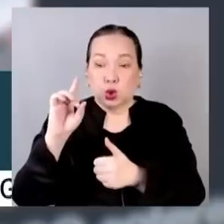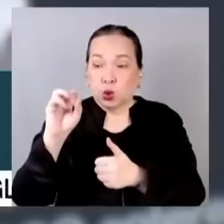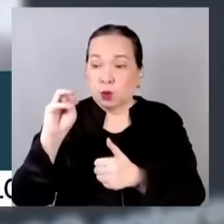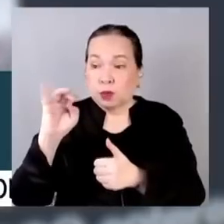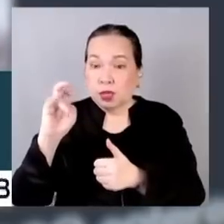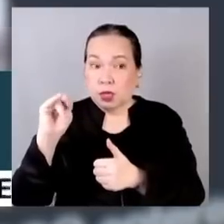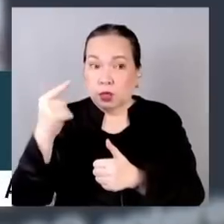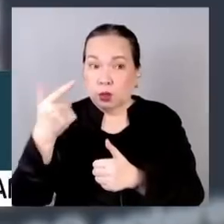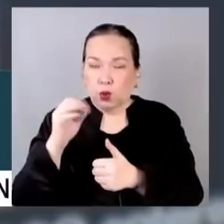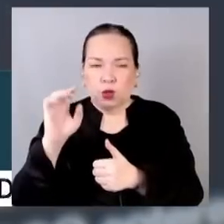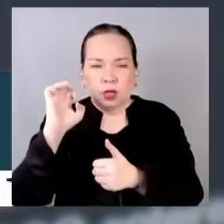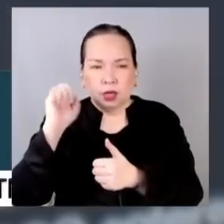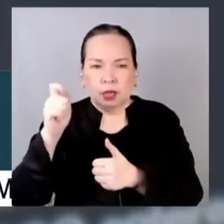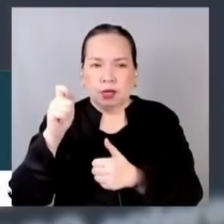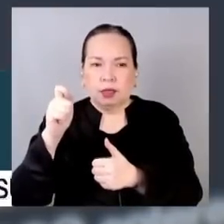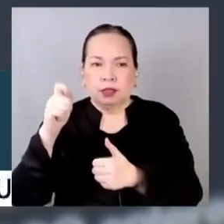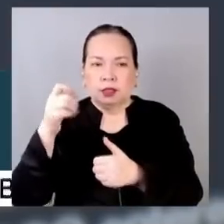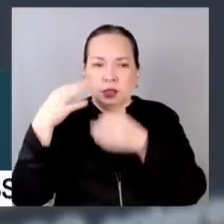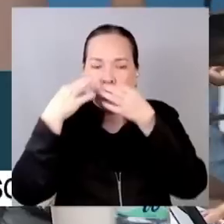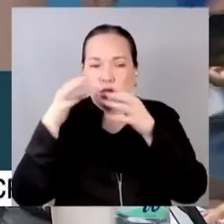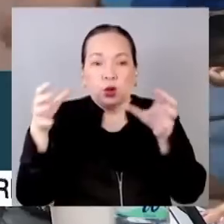the PNP Drug Enforcement Group,